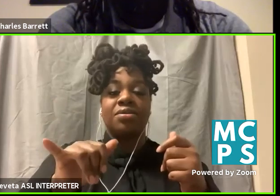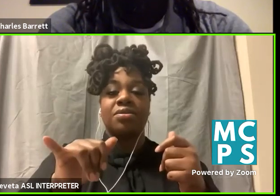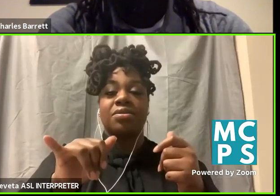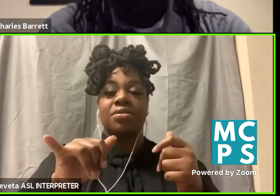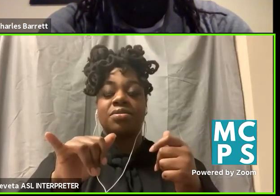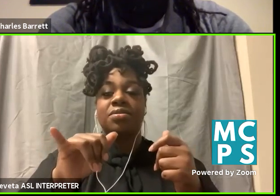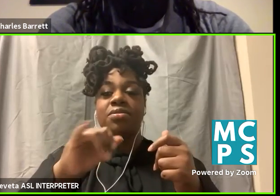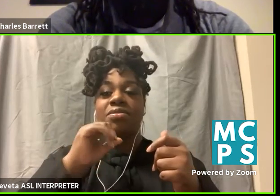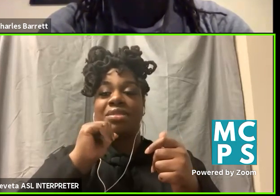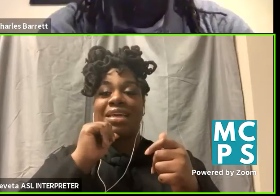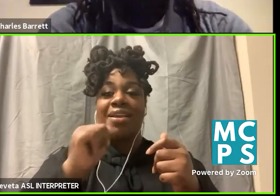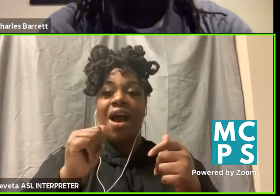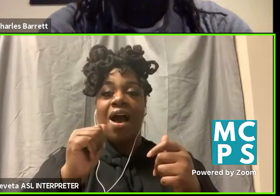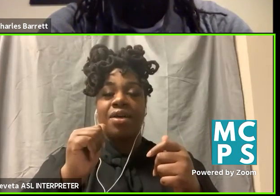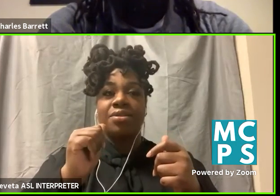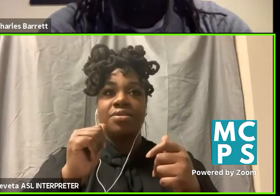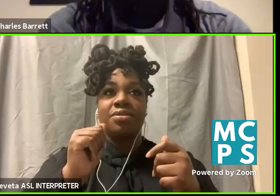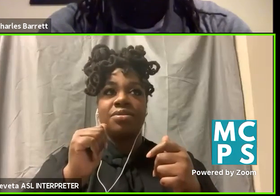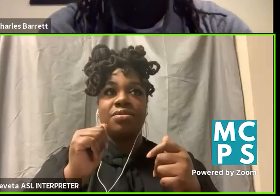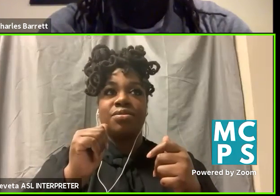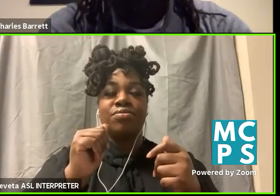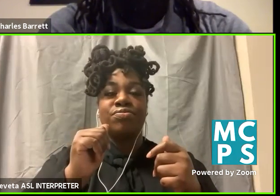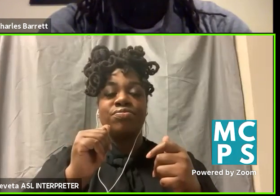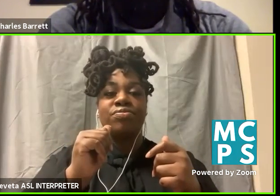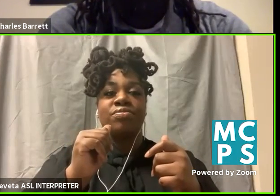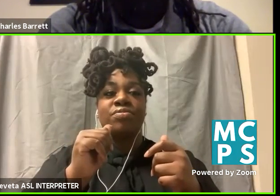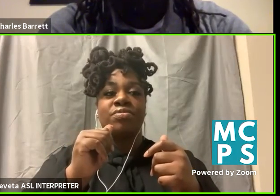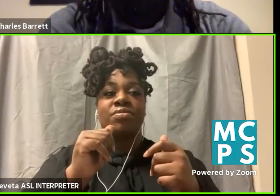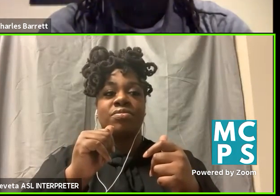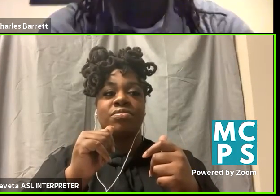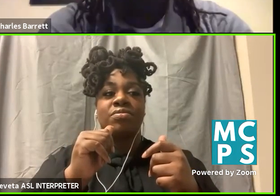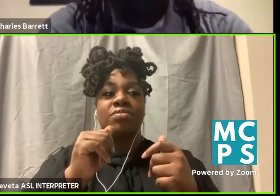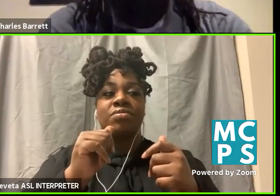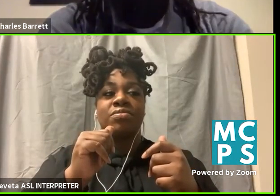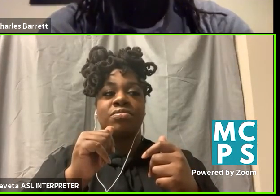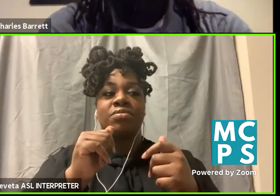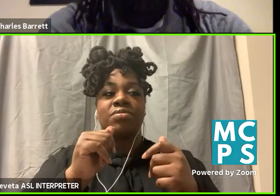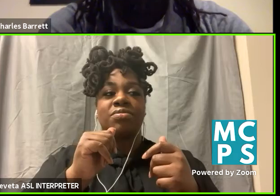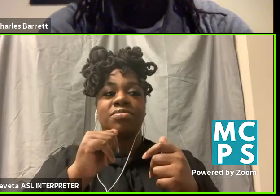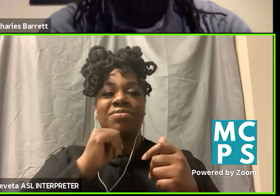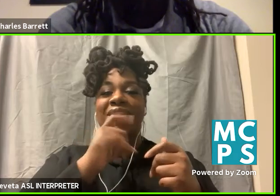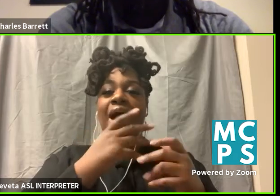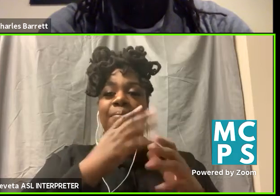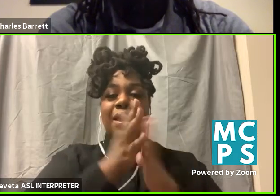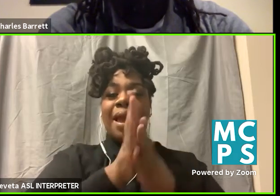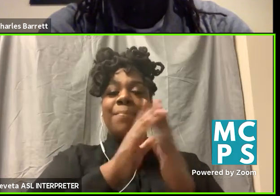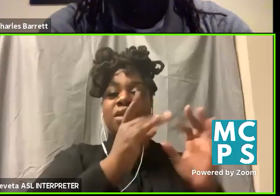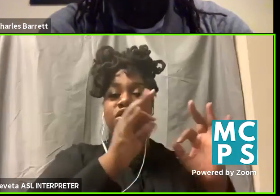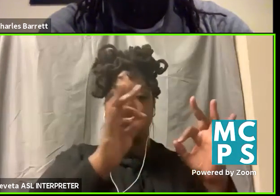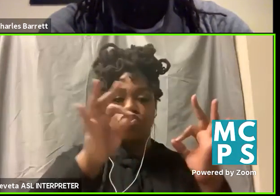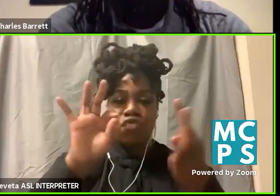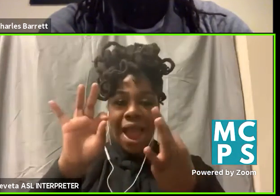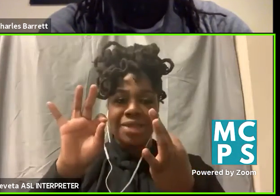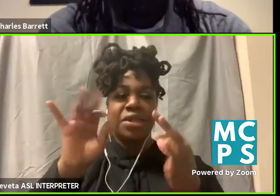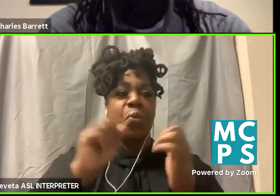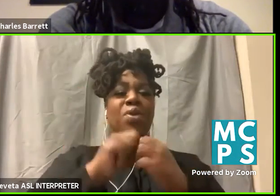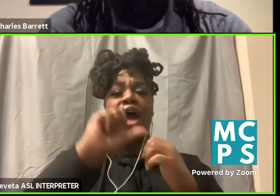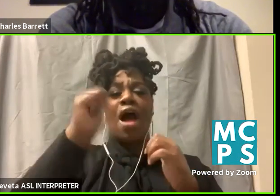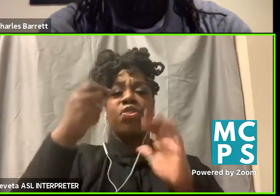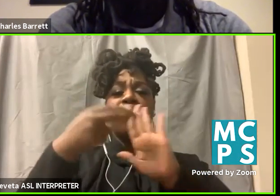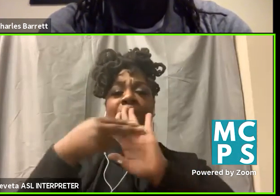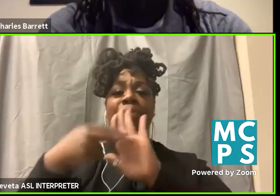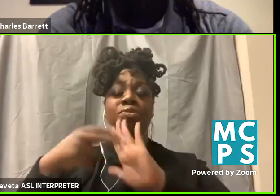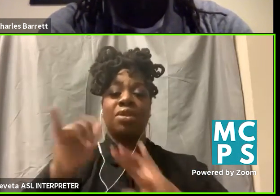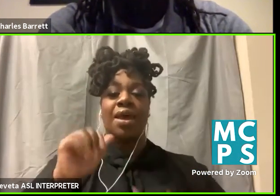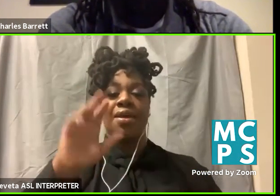sight of that trauma and giving permission to get distracted by things like ADHD. Not to say that these things aren't real,